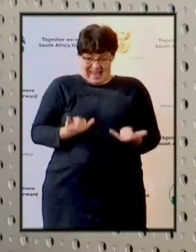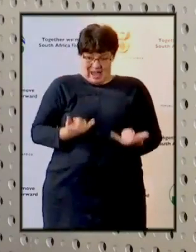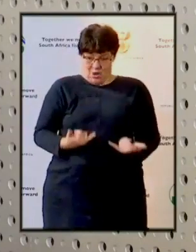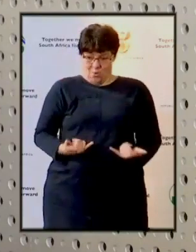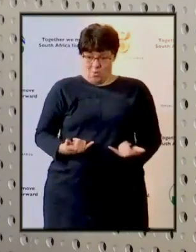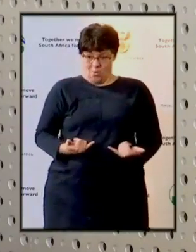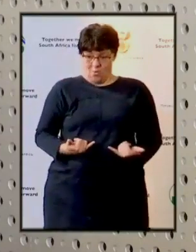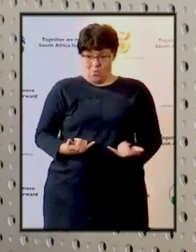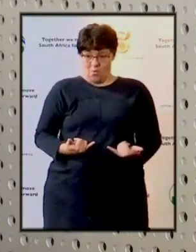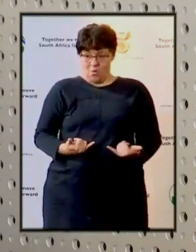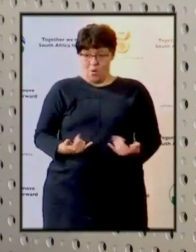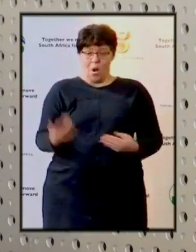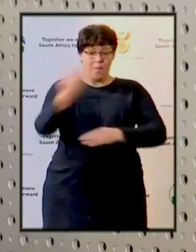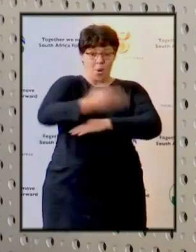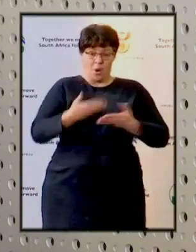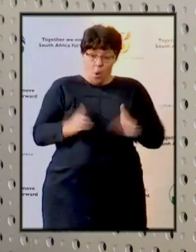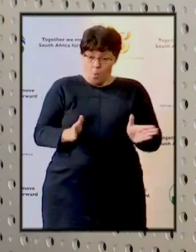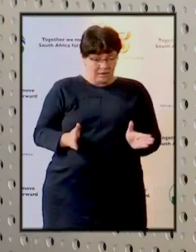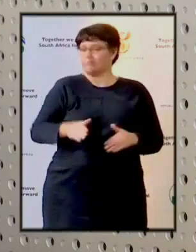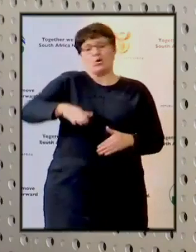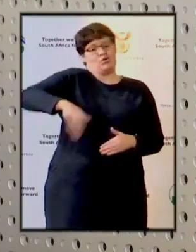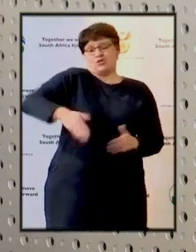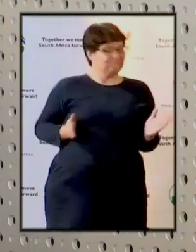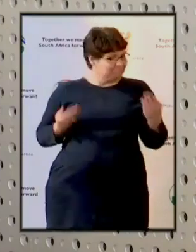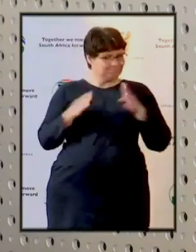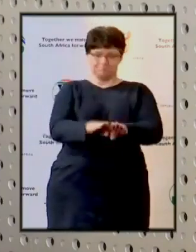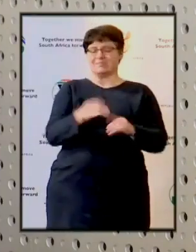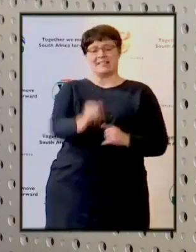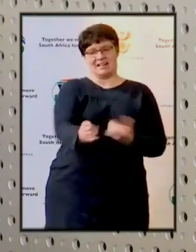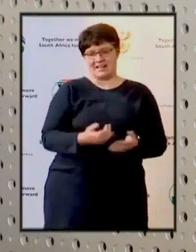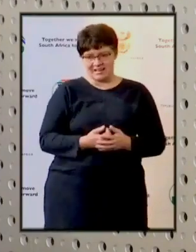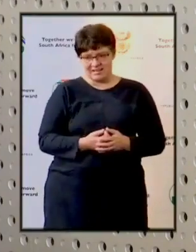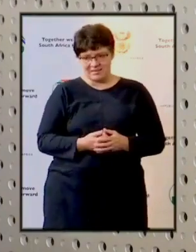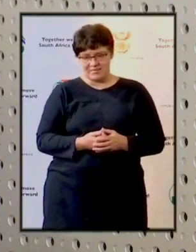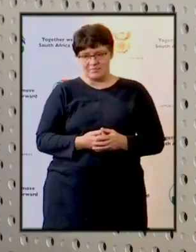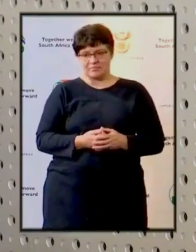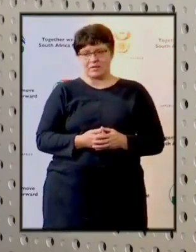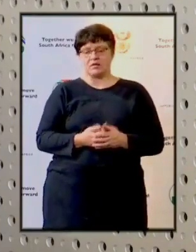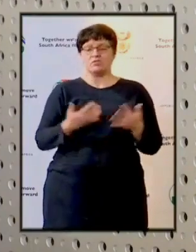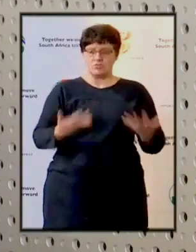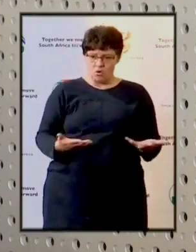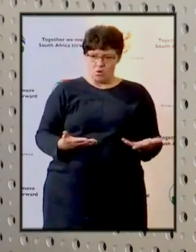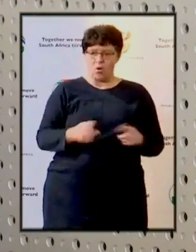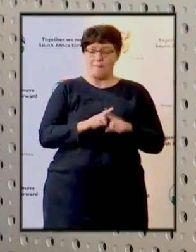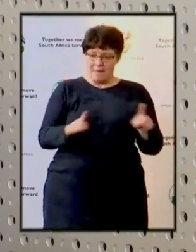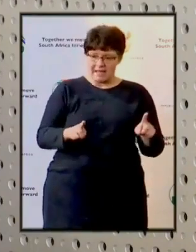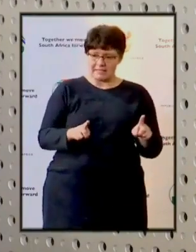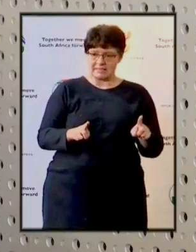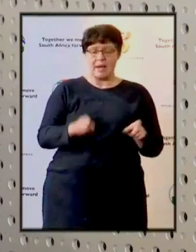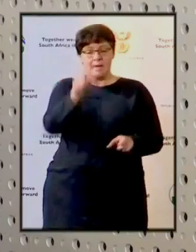asikavuleli imingcele ukwehla kwenyuka kwabantu, kodwa sivumela kuphela ukuthi